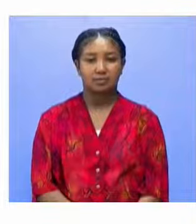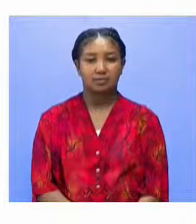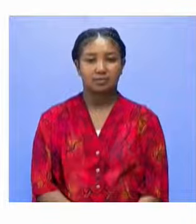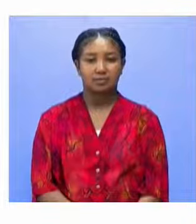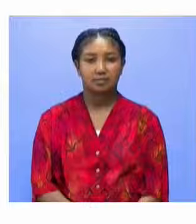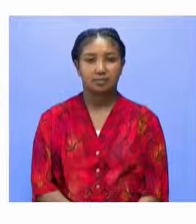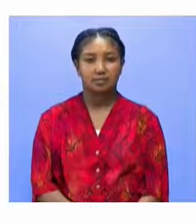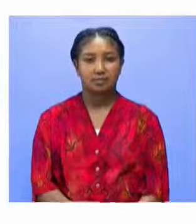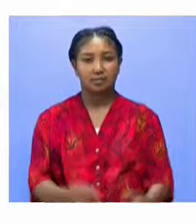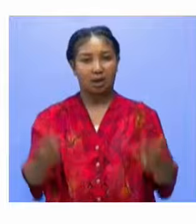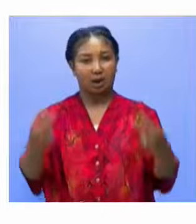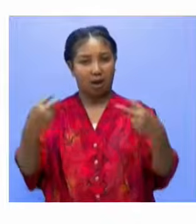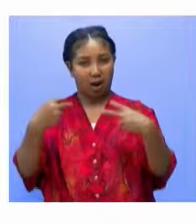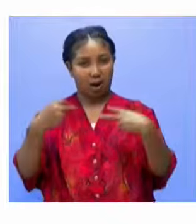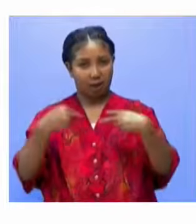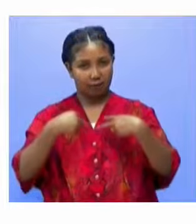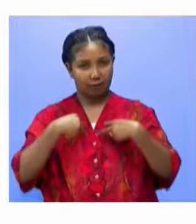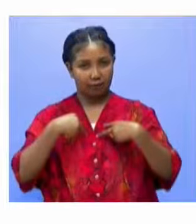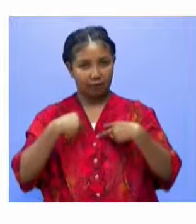have they